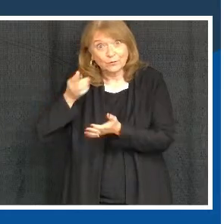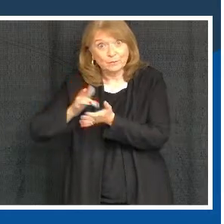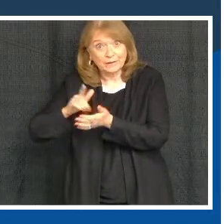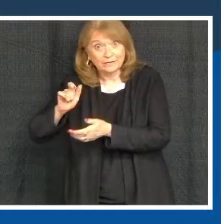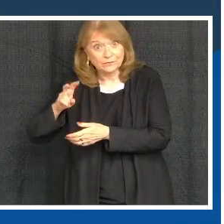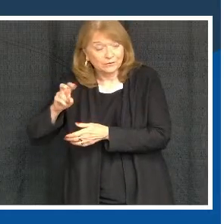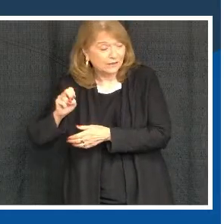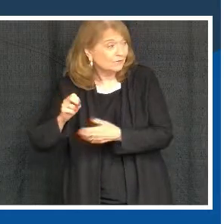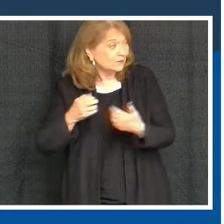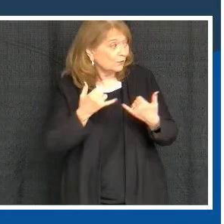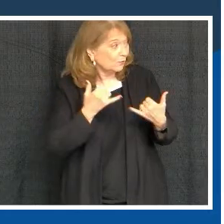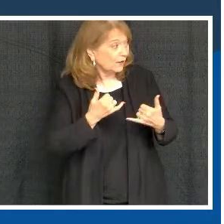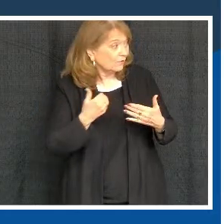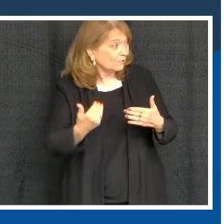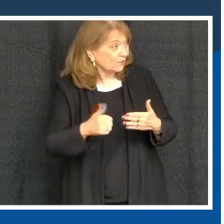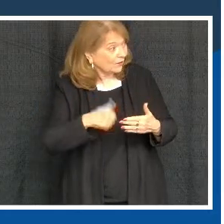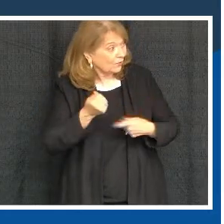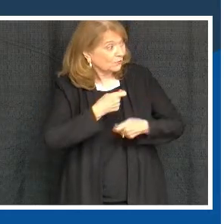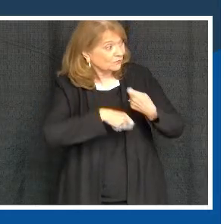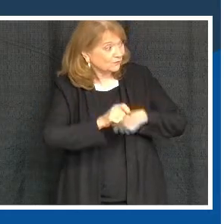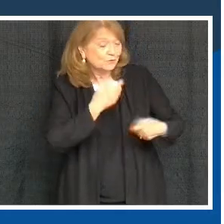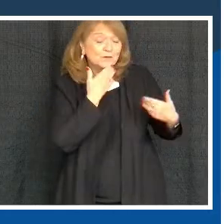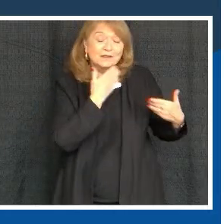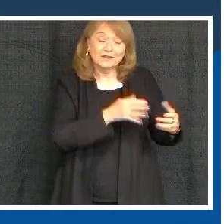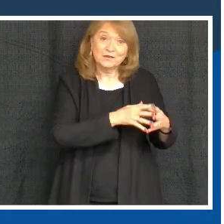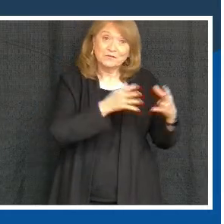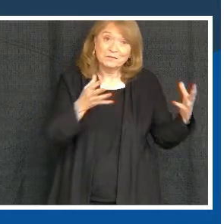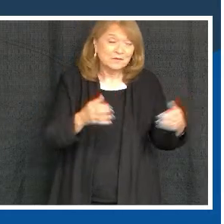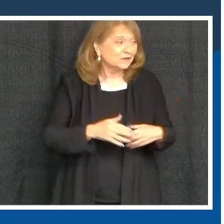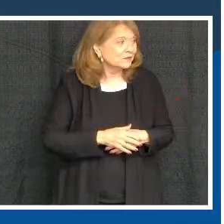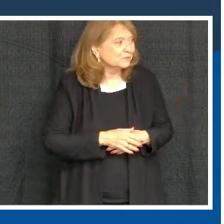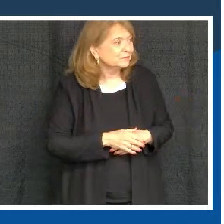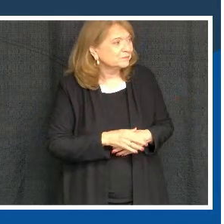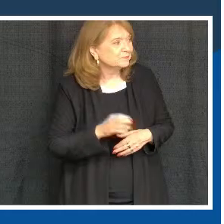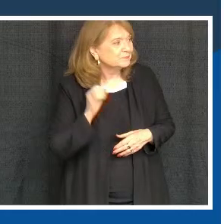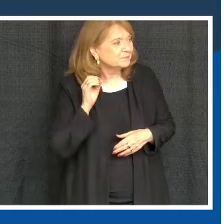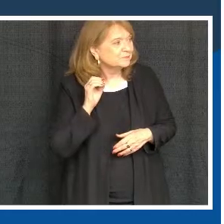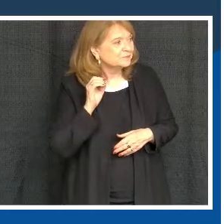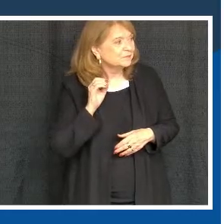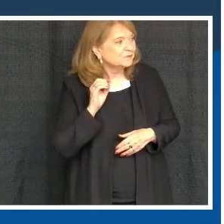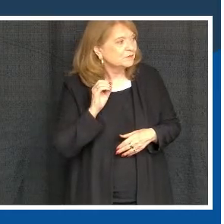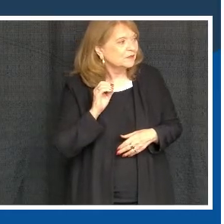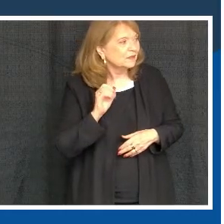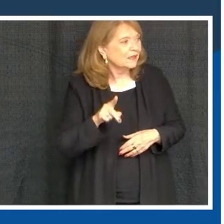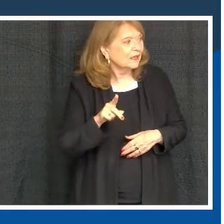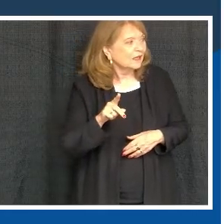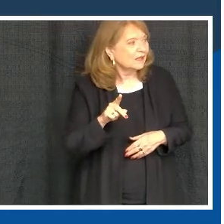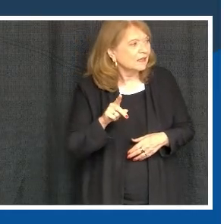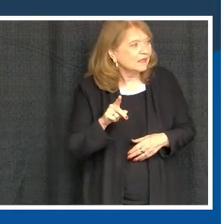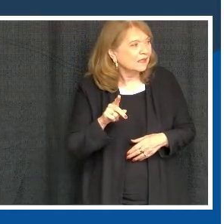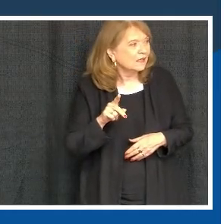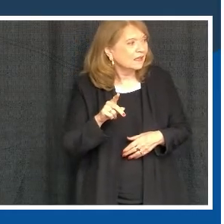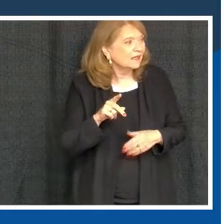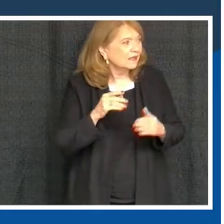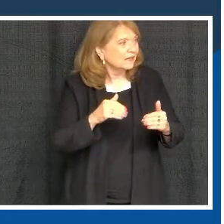you very much. All right, we'll just go old school until we figure this out here. So next